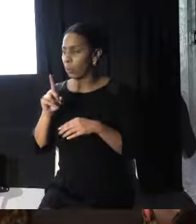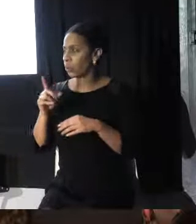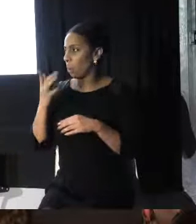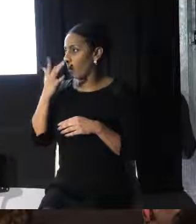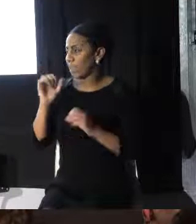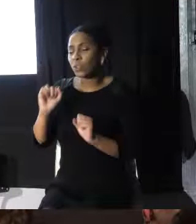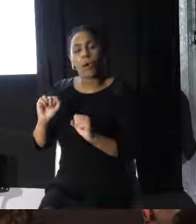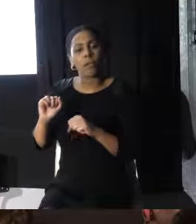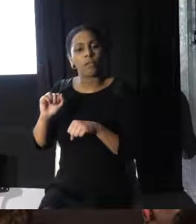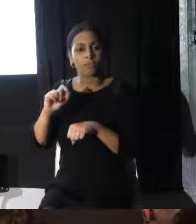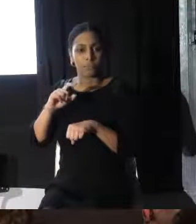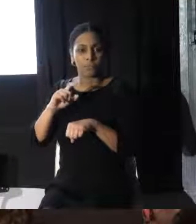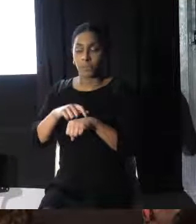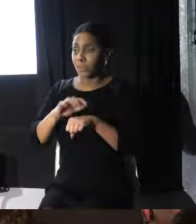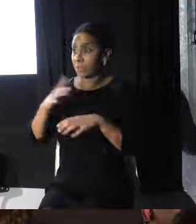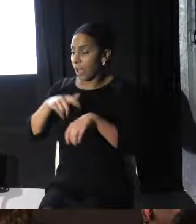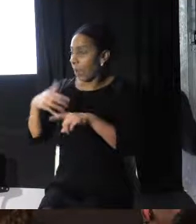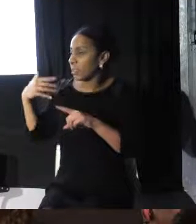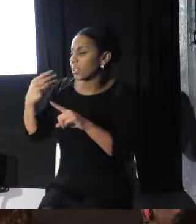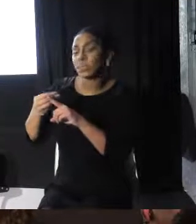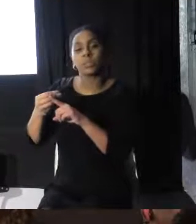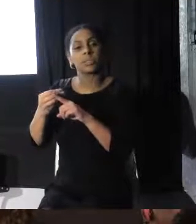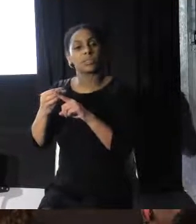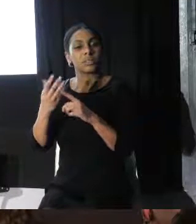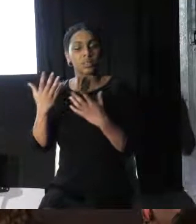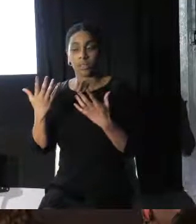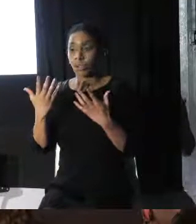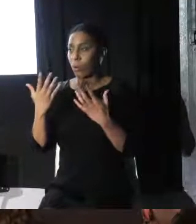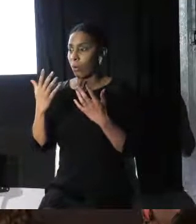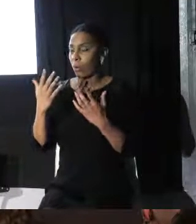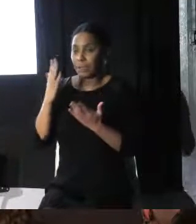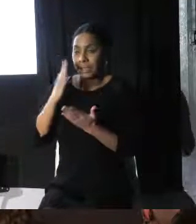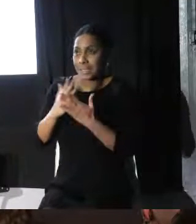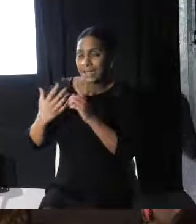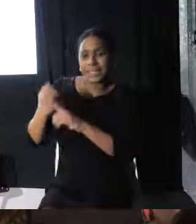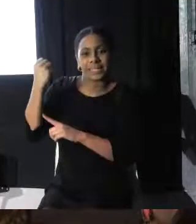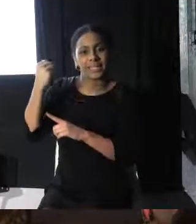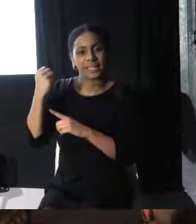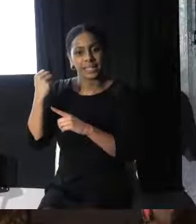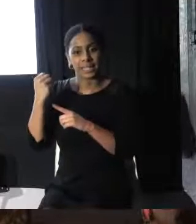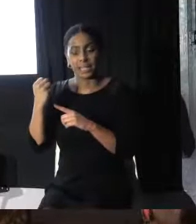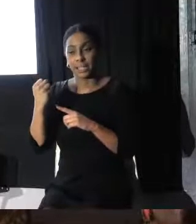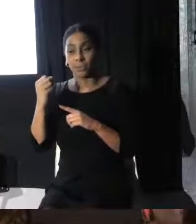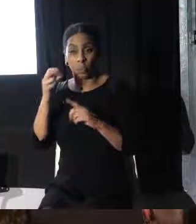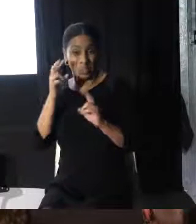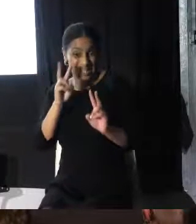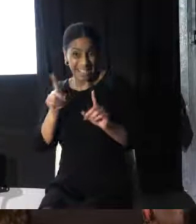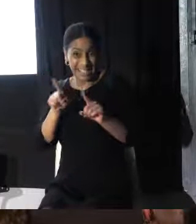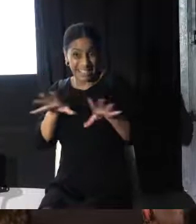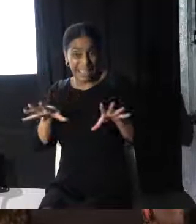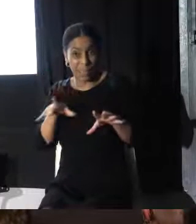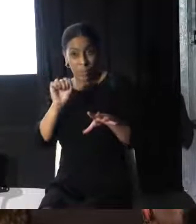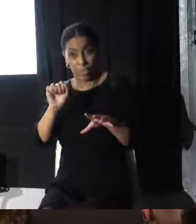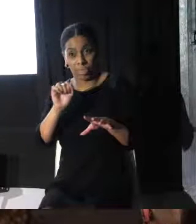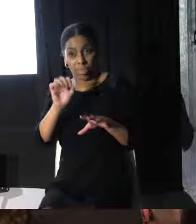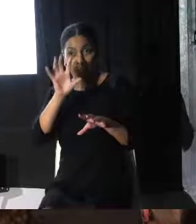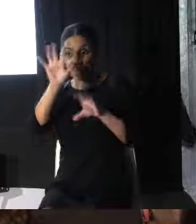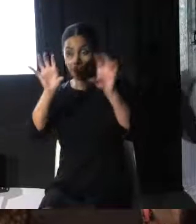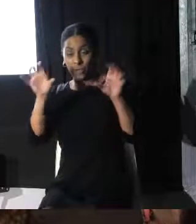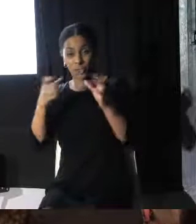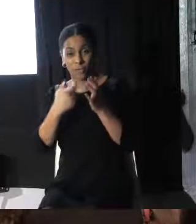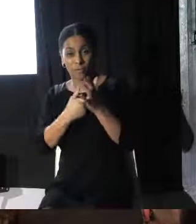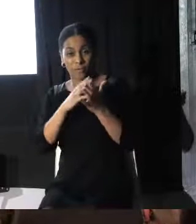eternity, or to manifest destiny, such as we see, for example, in images of roads. We could go